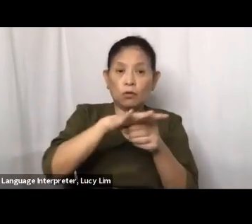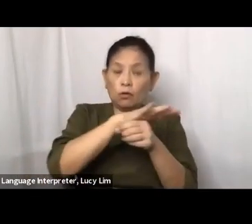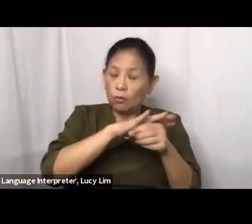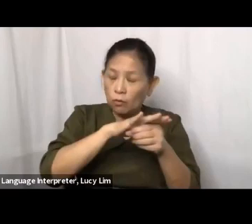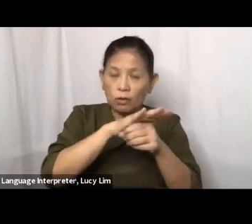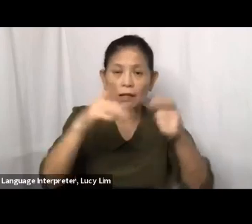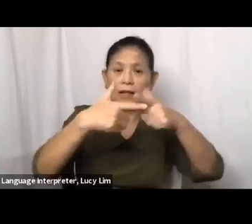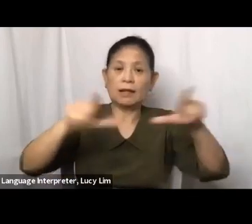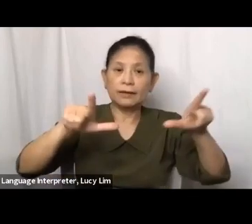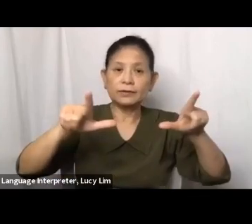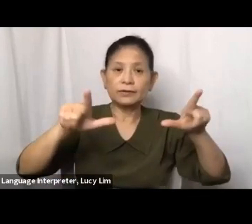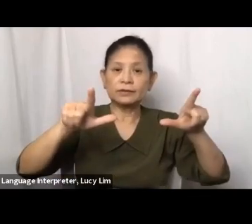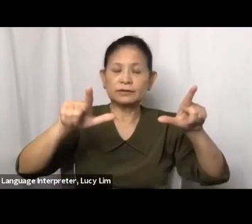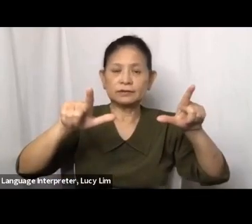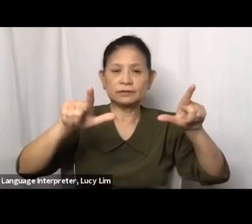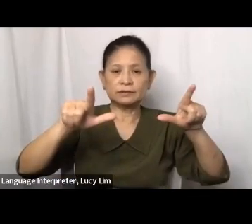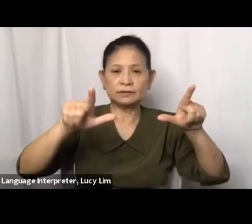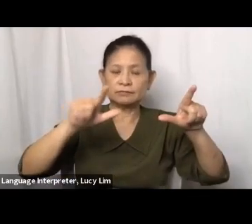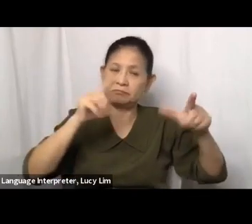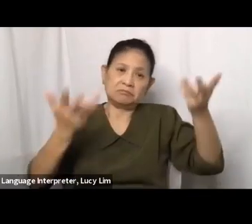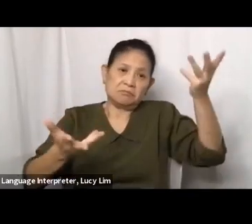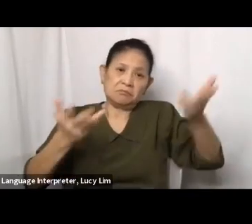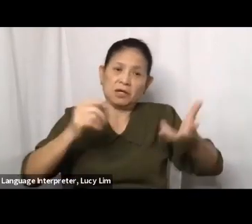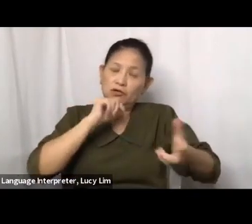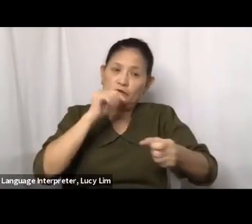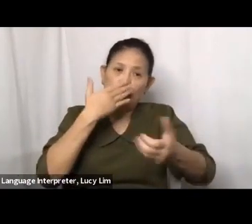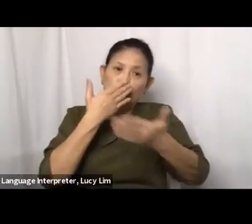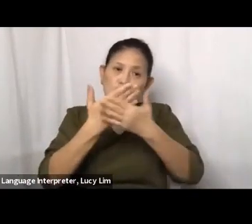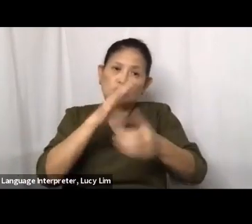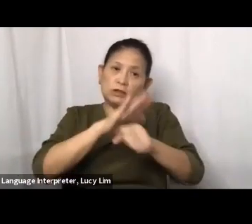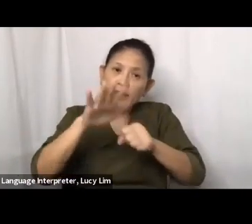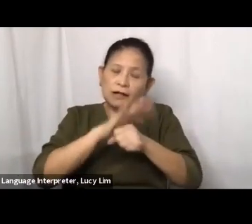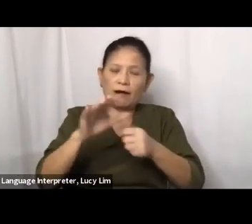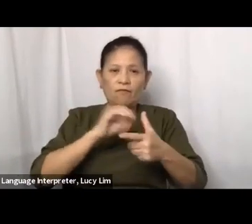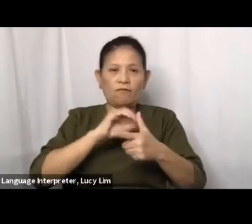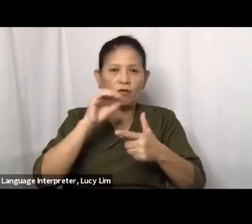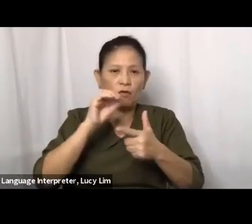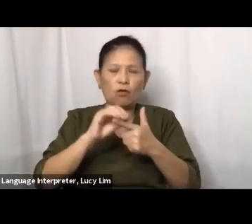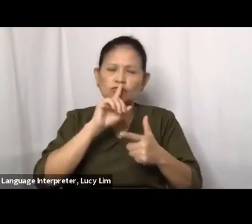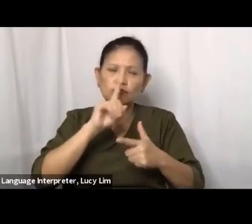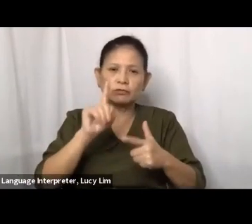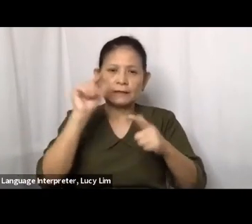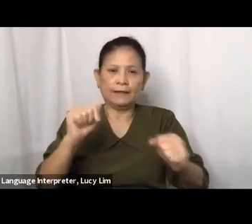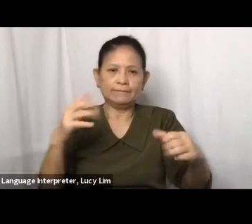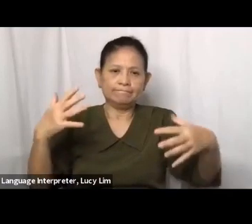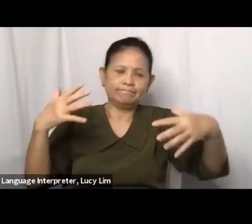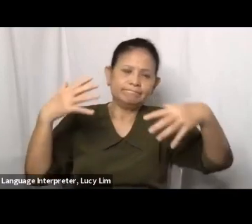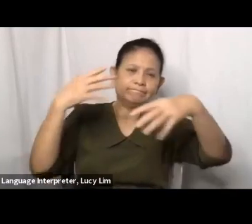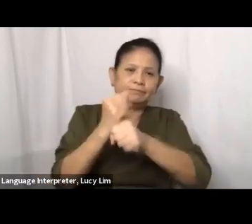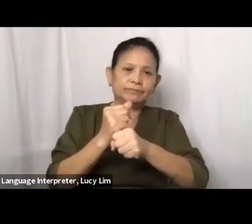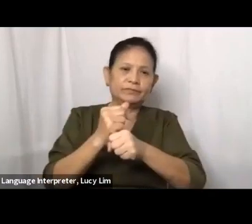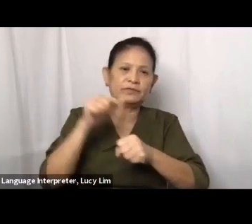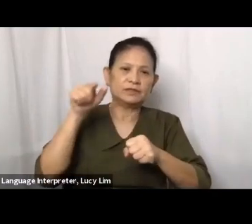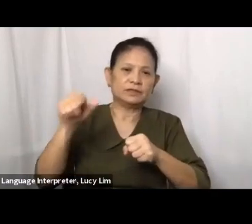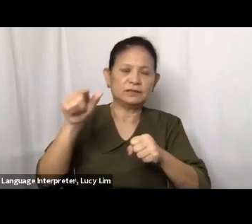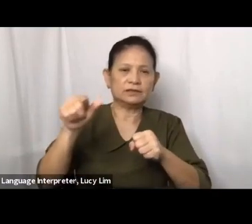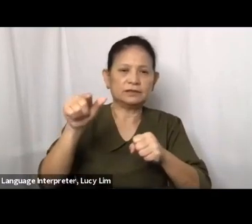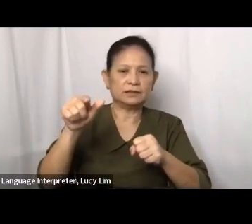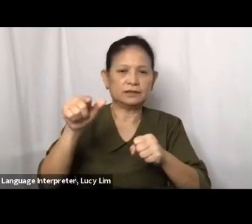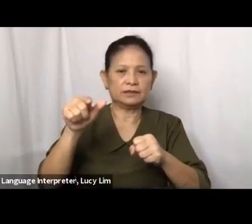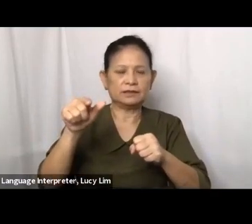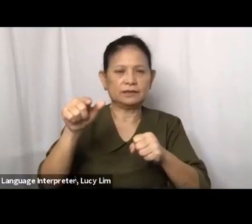is not good enough or is not that vibrant to be able to incorporate of the different nuances of